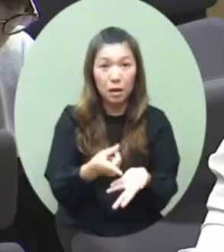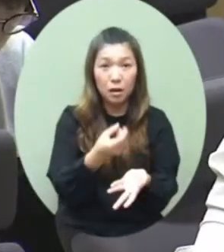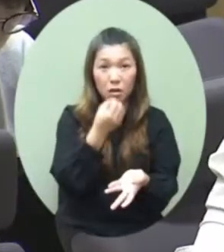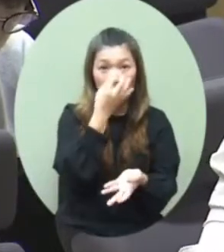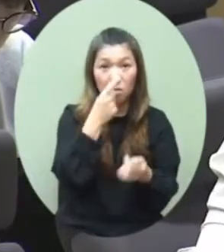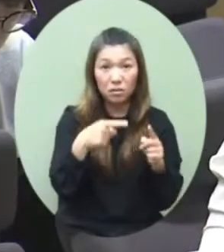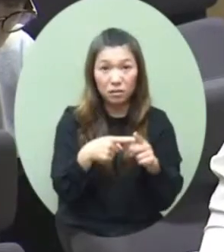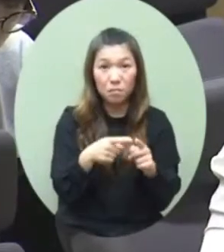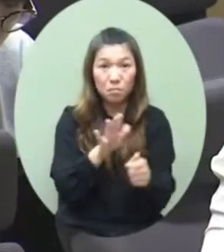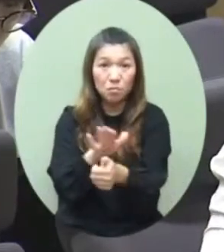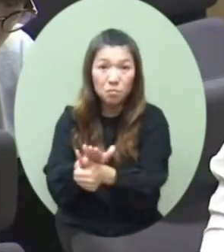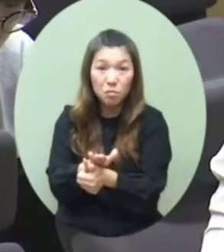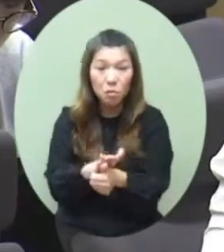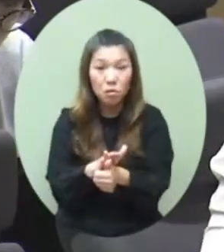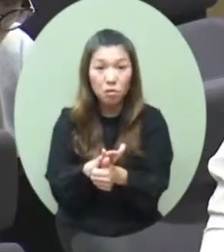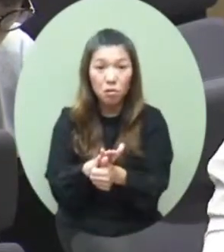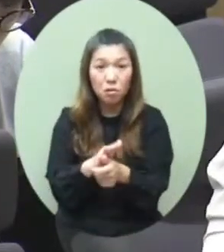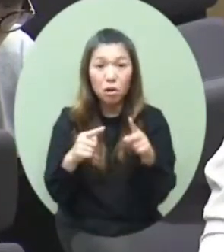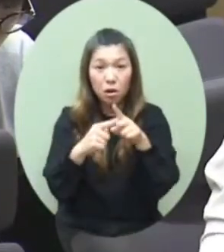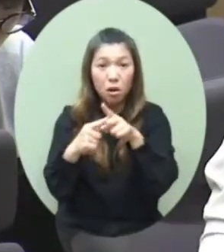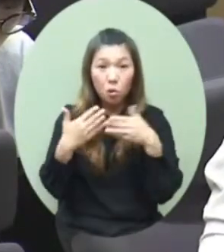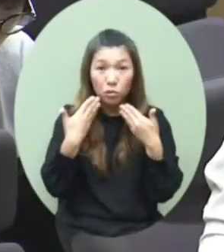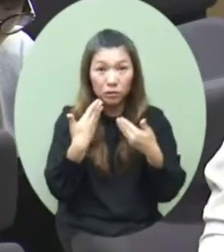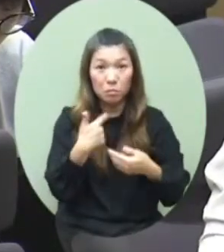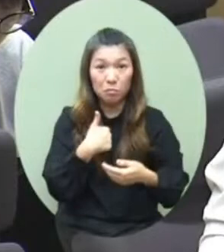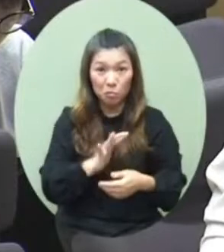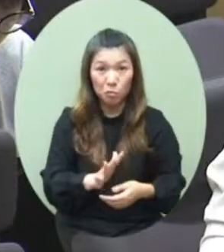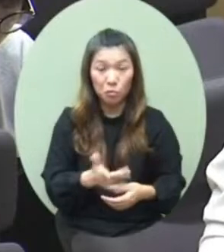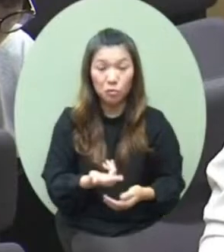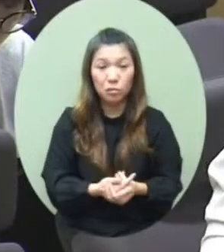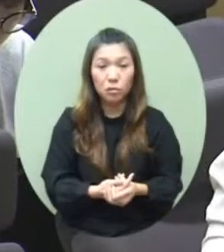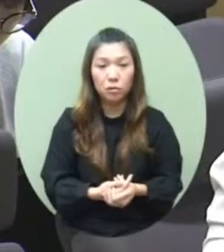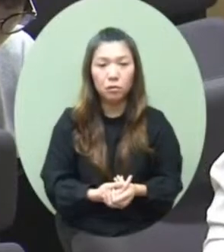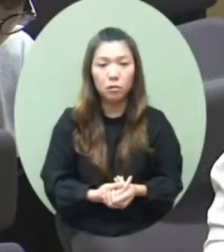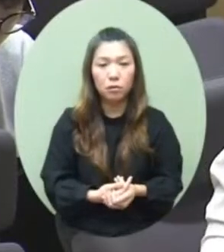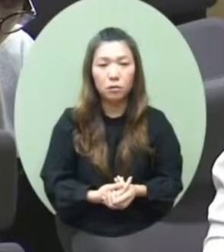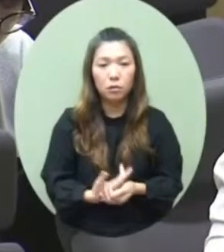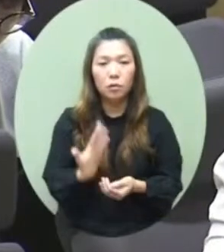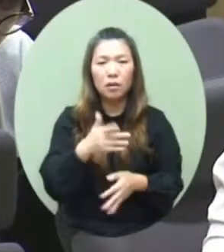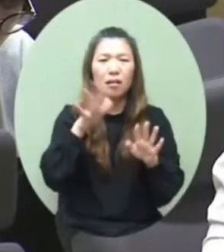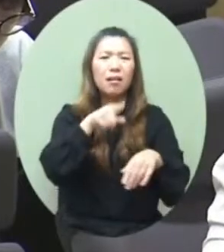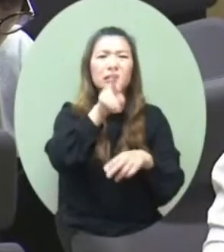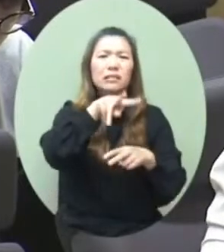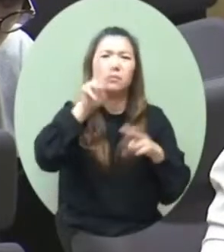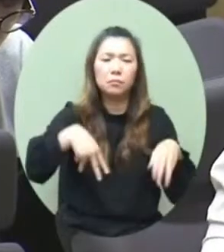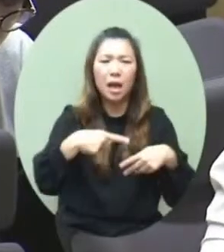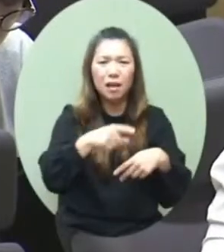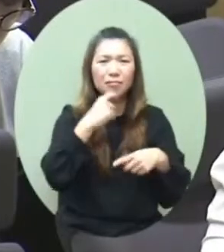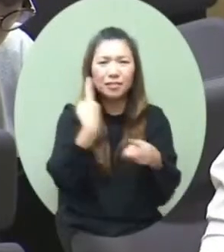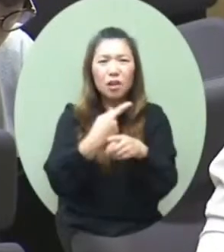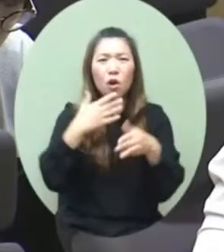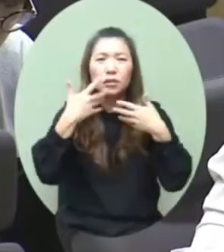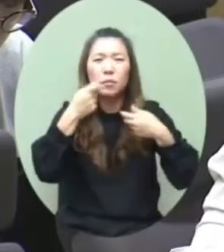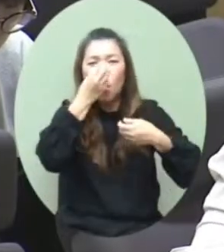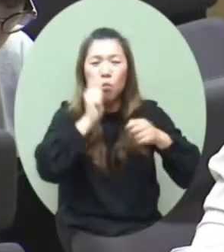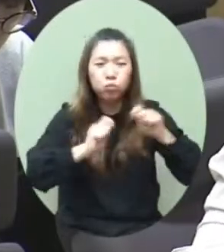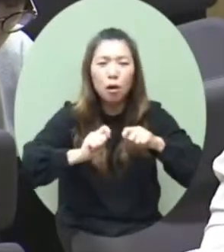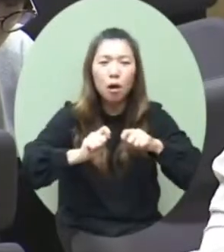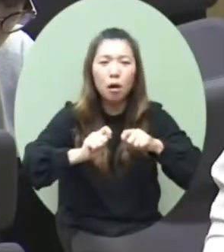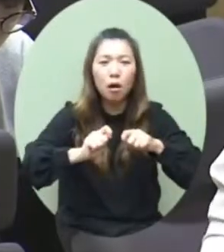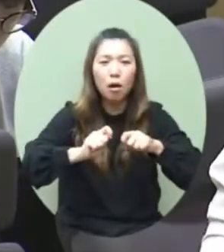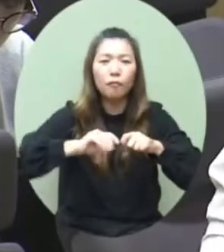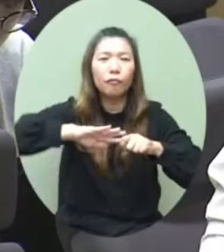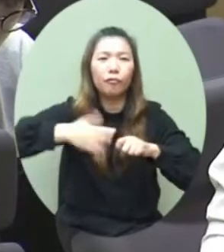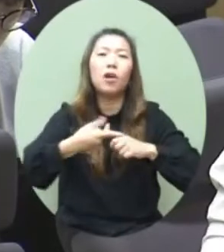expenses. Do you think the campaign Happy Hong Kong can help citizens of Hong Kong? How far can they go to